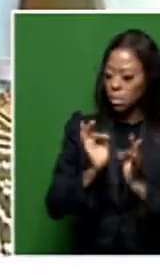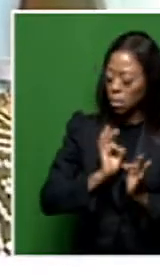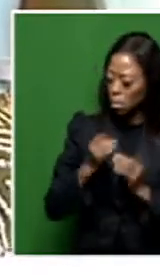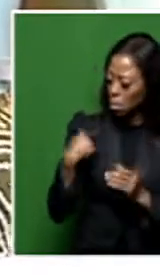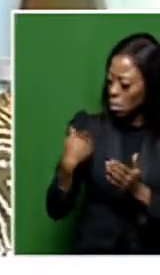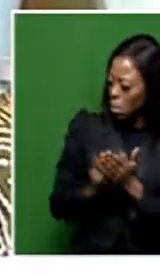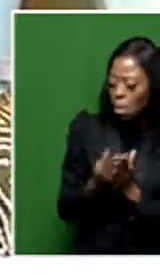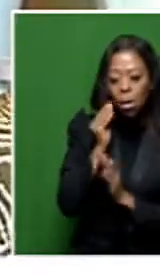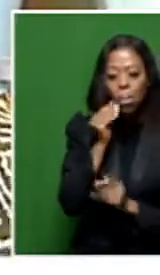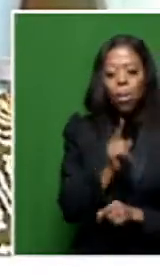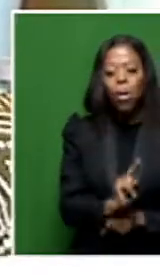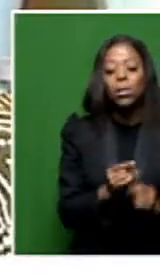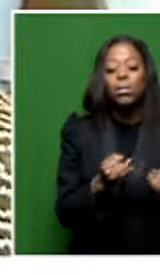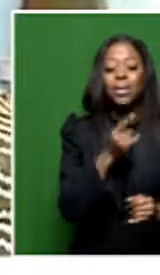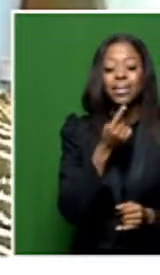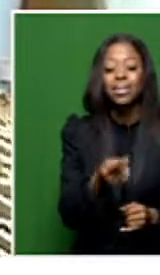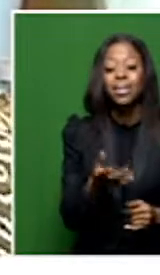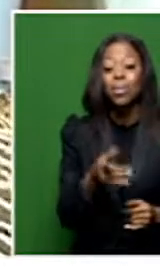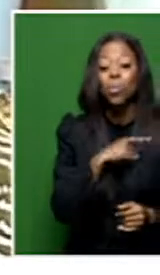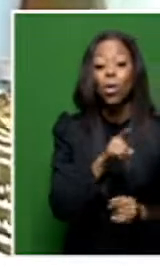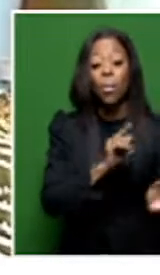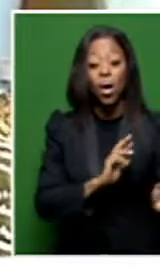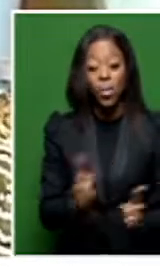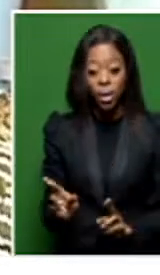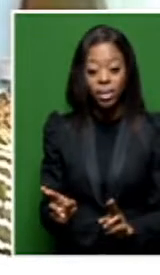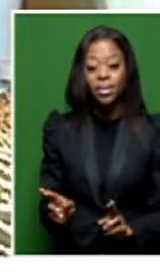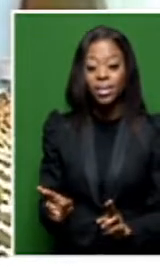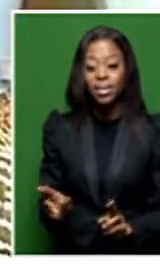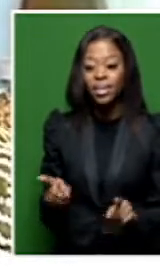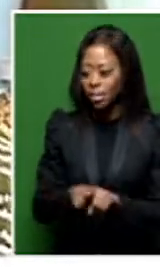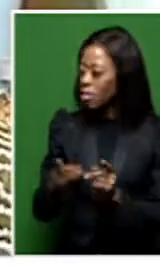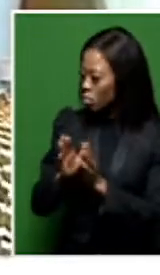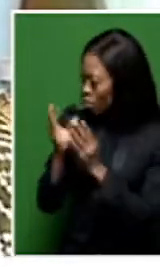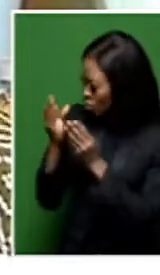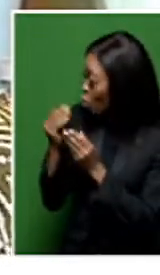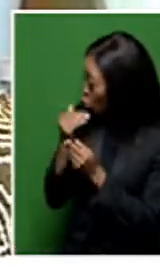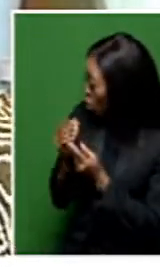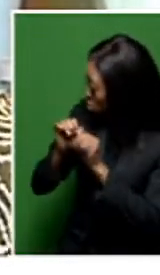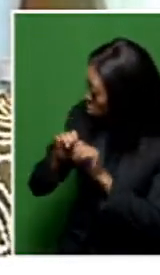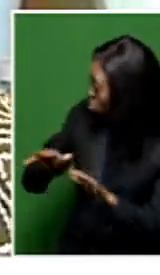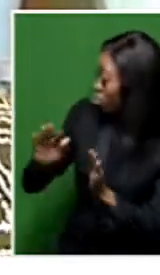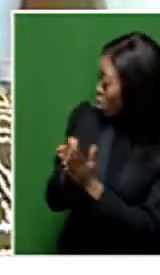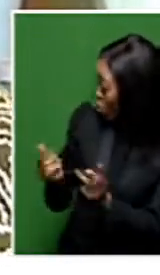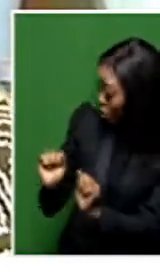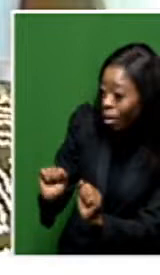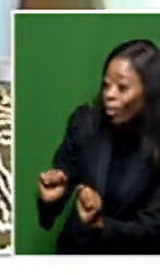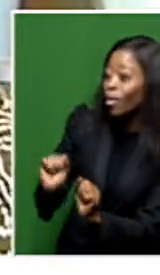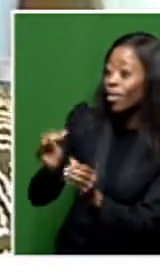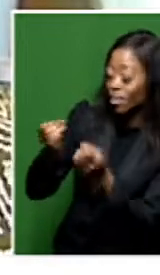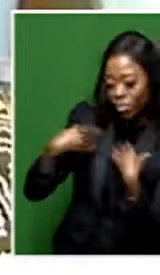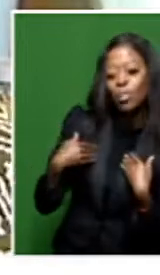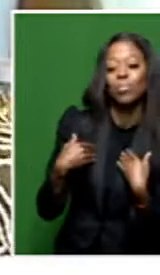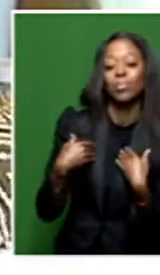about my journey. And she would be like, and when I was ready, she found me a publisher. So she was that important in my life.